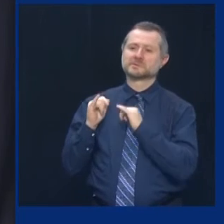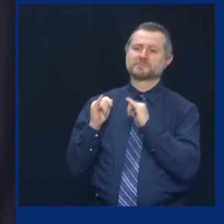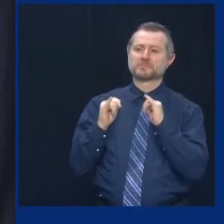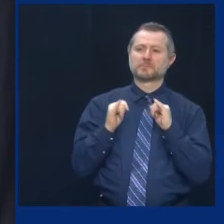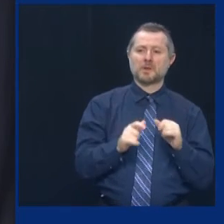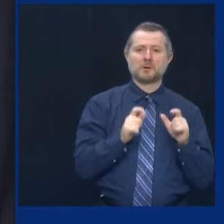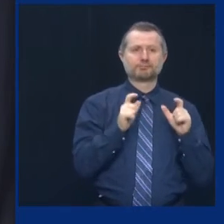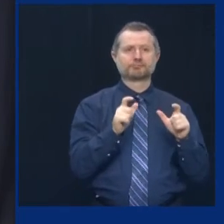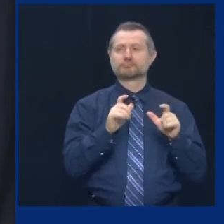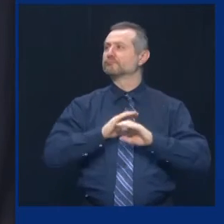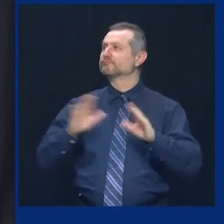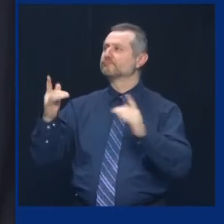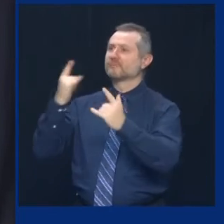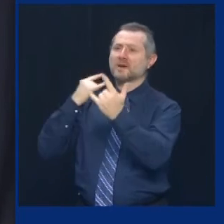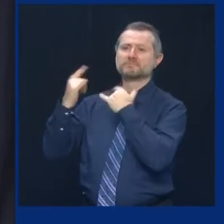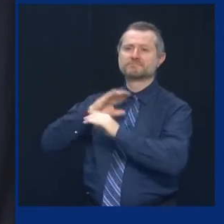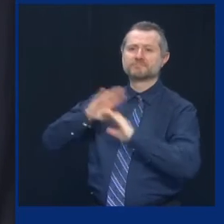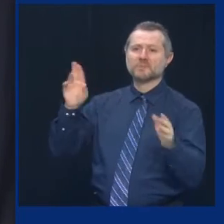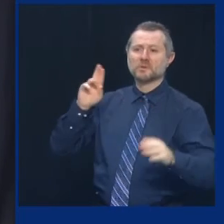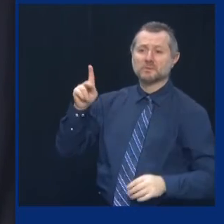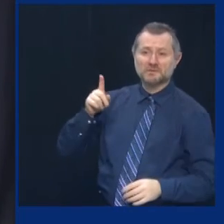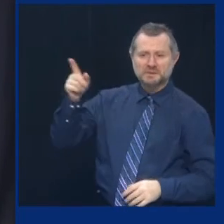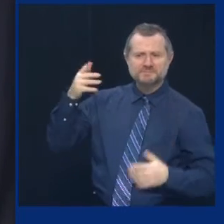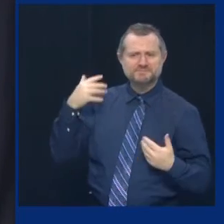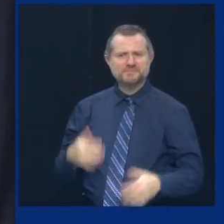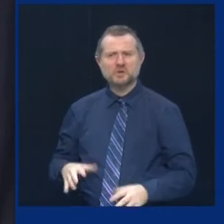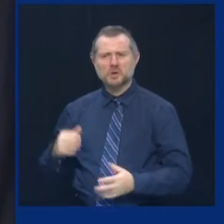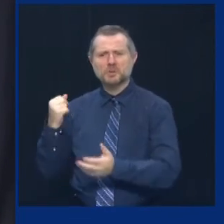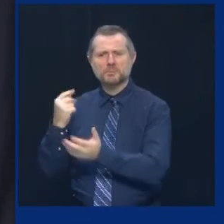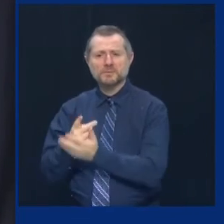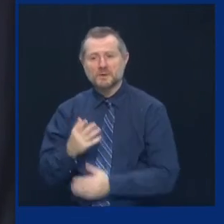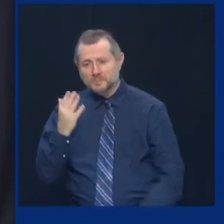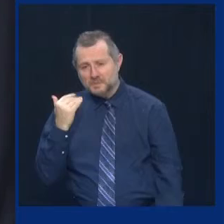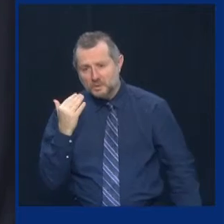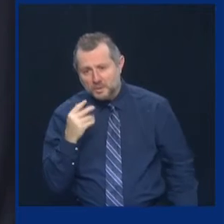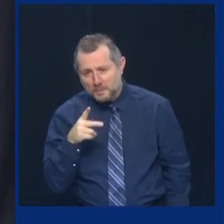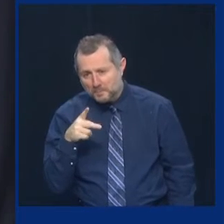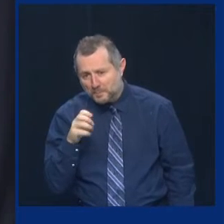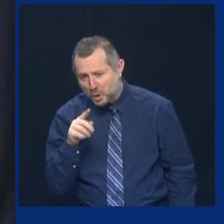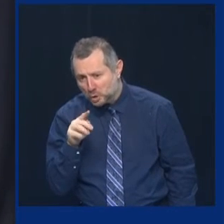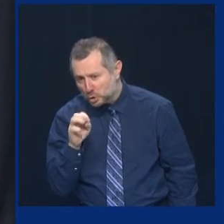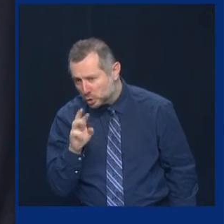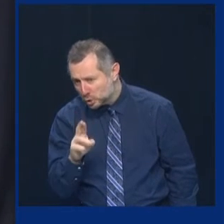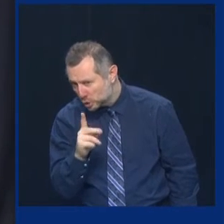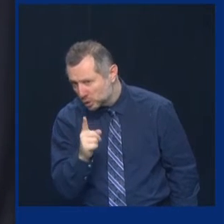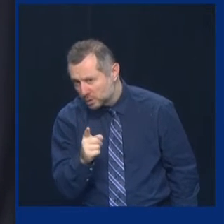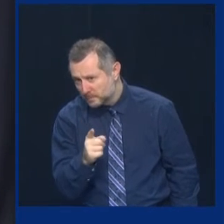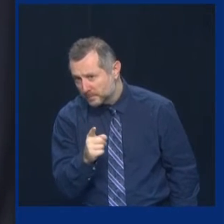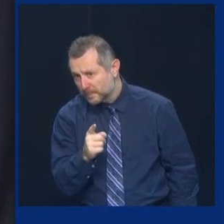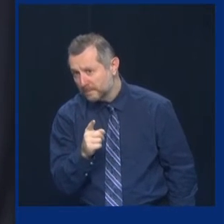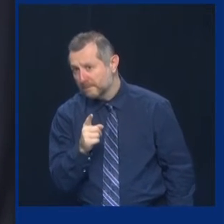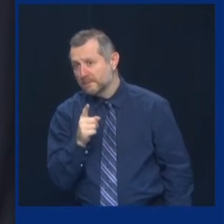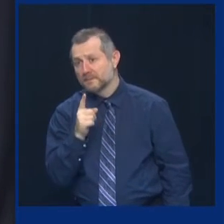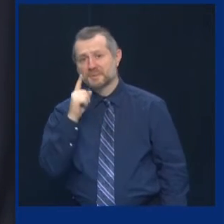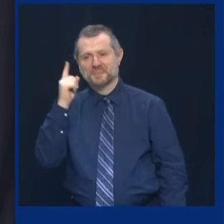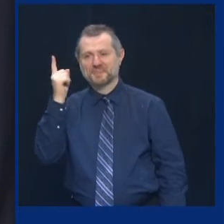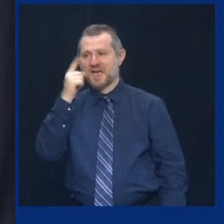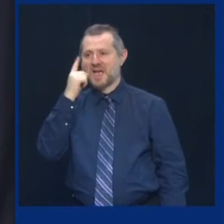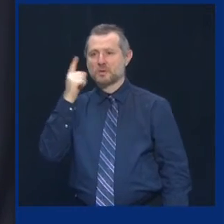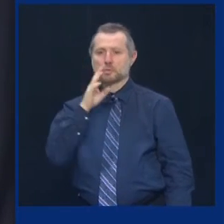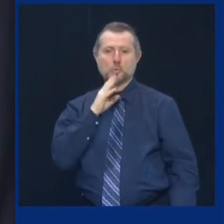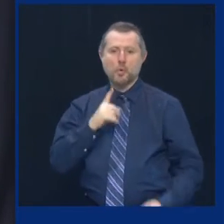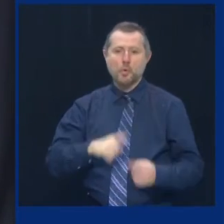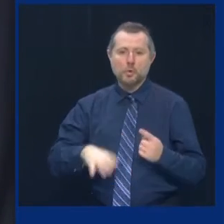countries have halted travel because, Peter, they don't know what they are talking about. Well, that's an